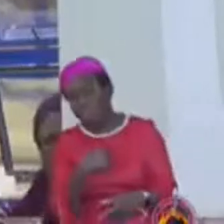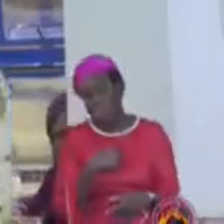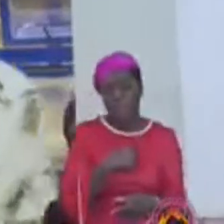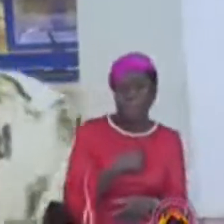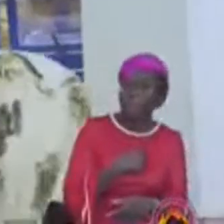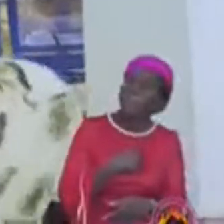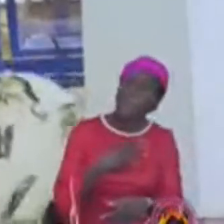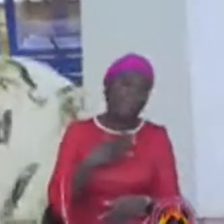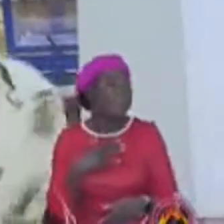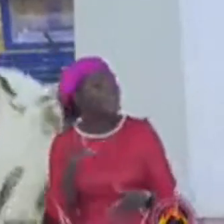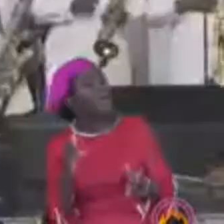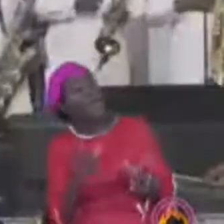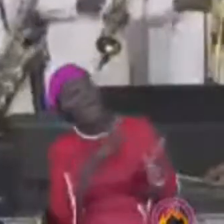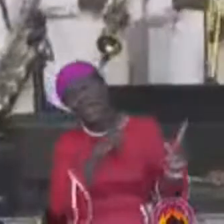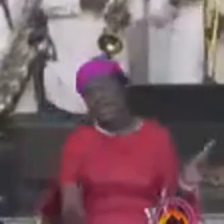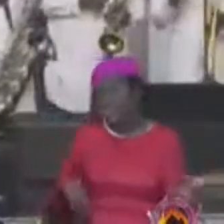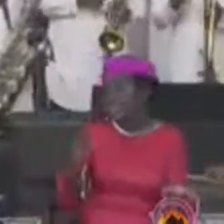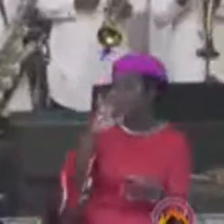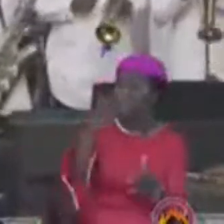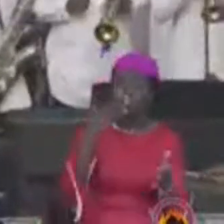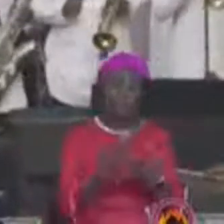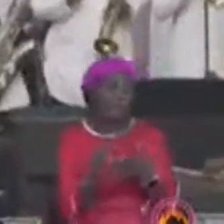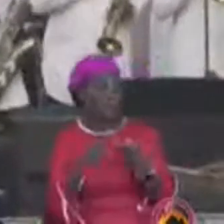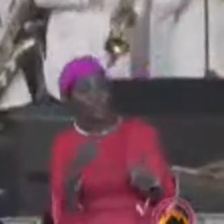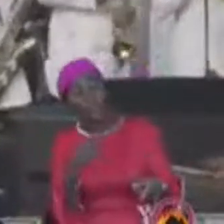is power in the blood of Jesus.